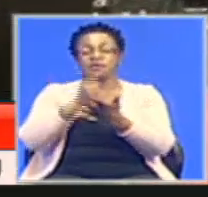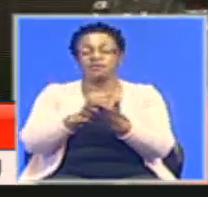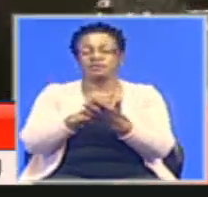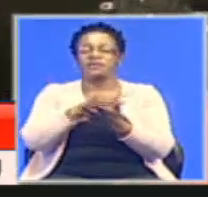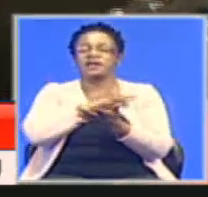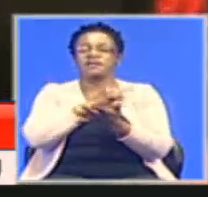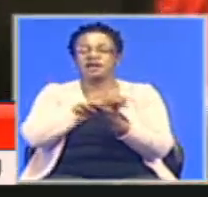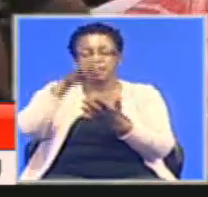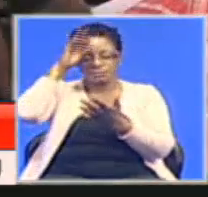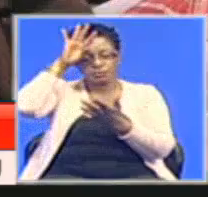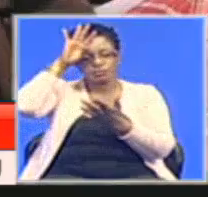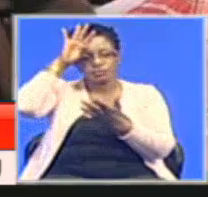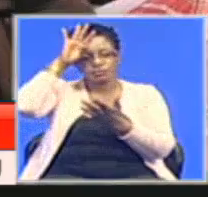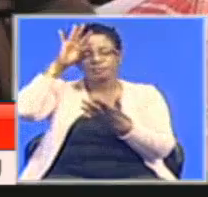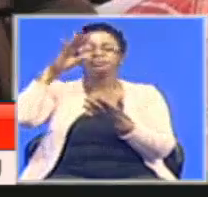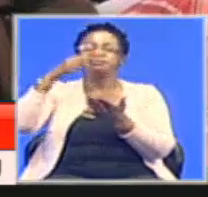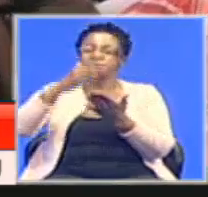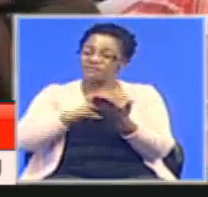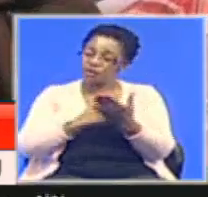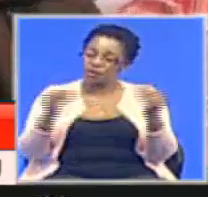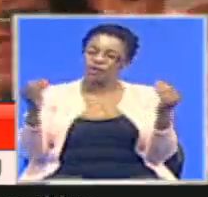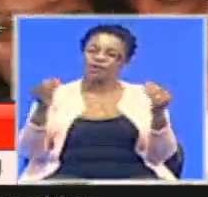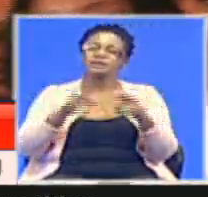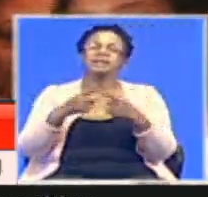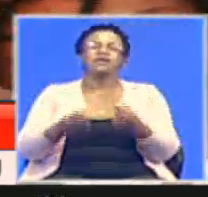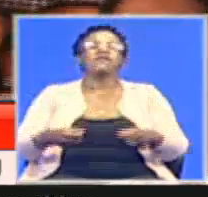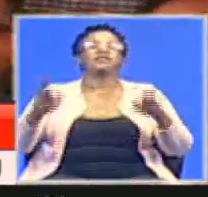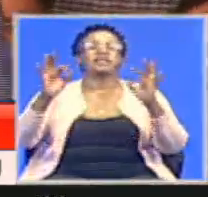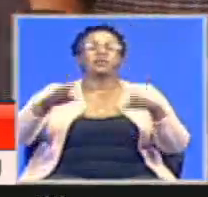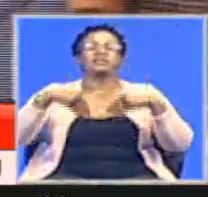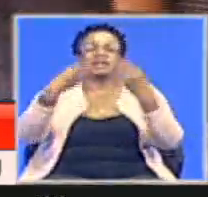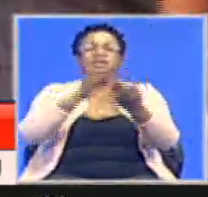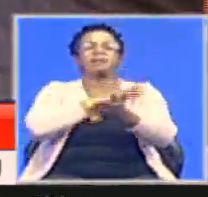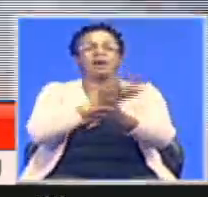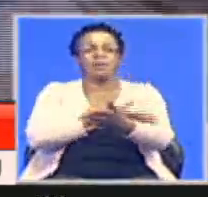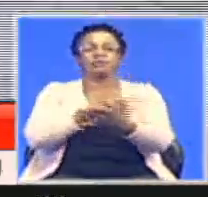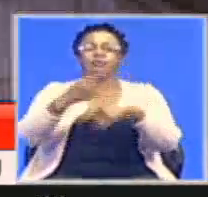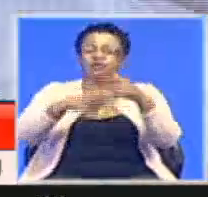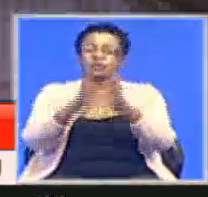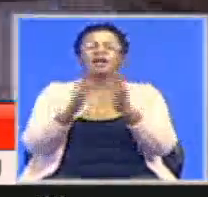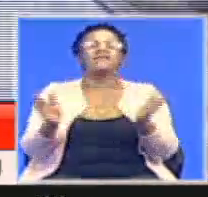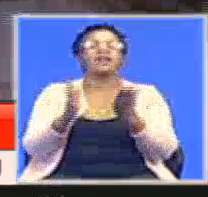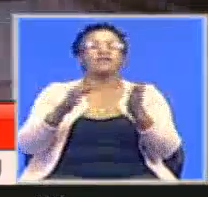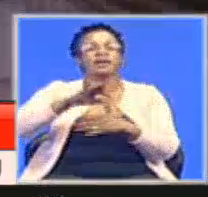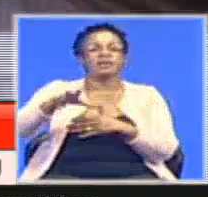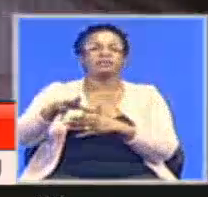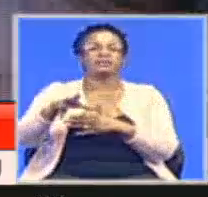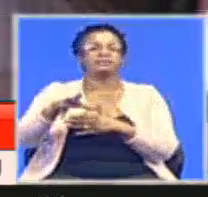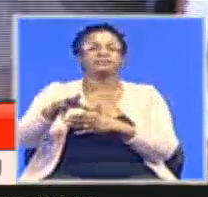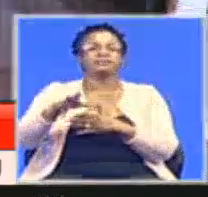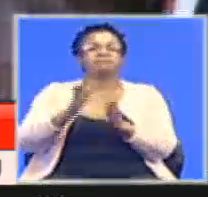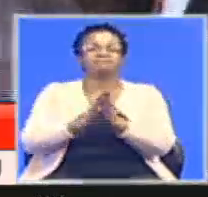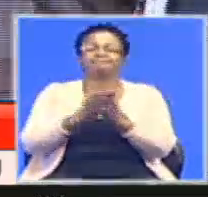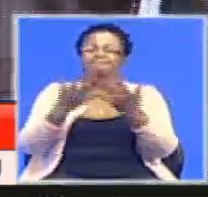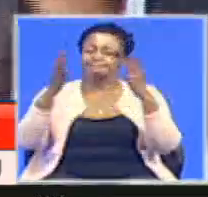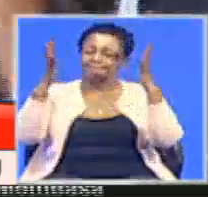Kiambu. Before long, Waititu was officially given the power to run the affairs of the county, much to the jubilation of the